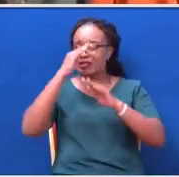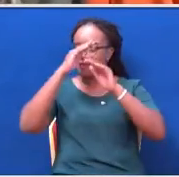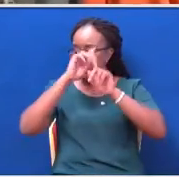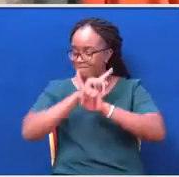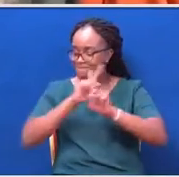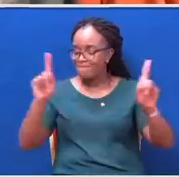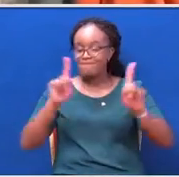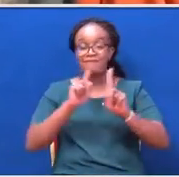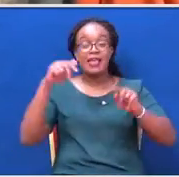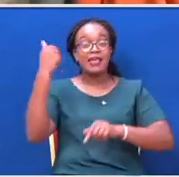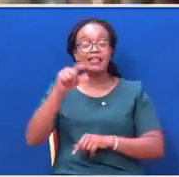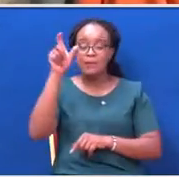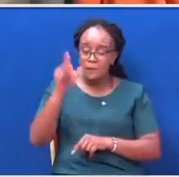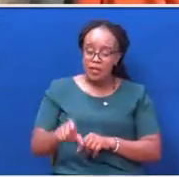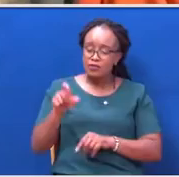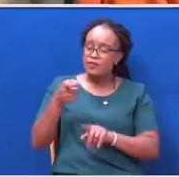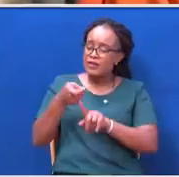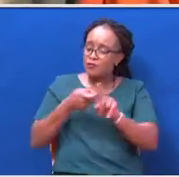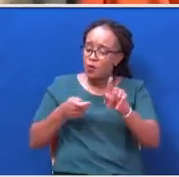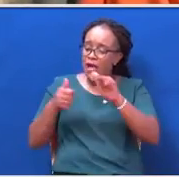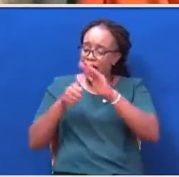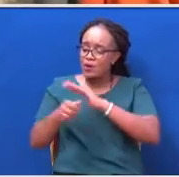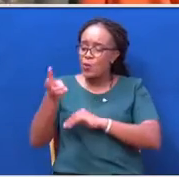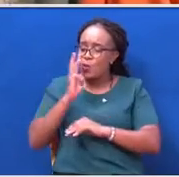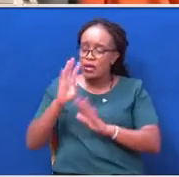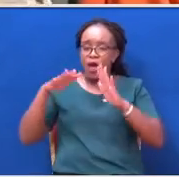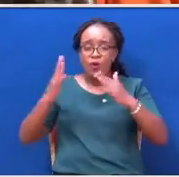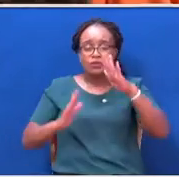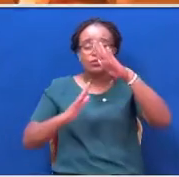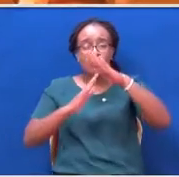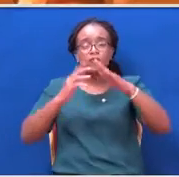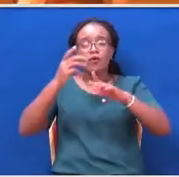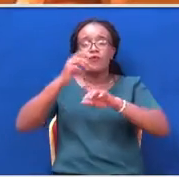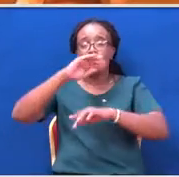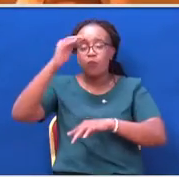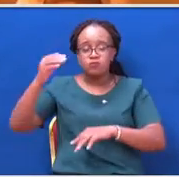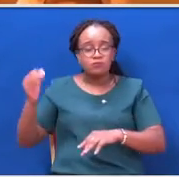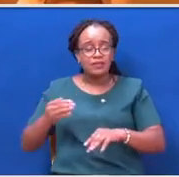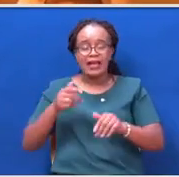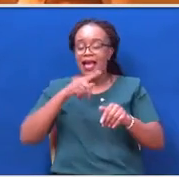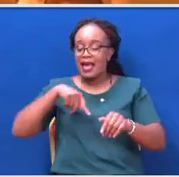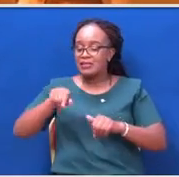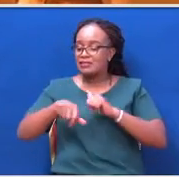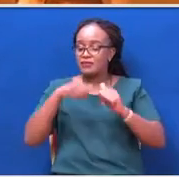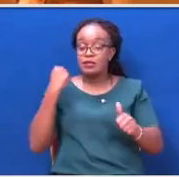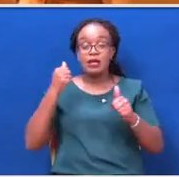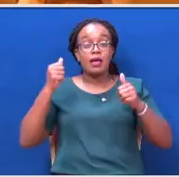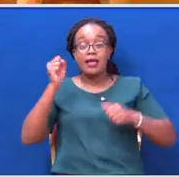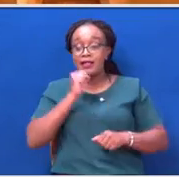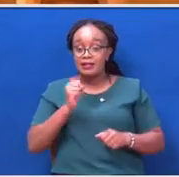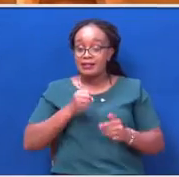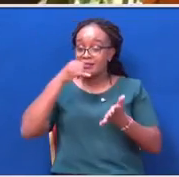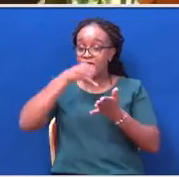mtu yoyote, hata kama anatoka chini ya maji au anatoka juu ya maji, sisi tumekataa. Elders involved in the